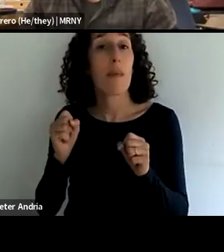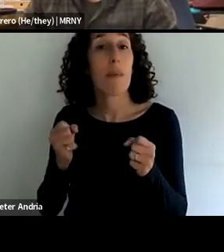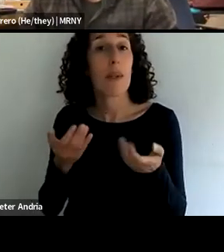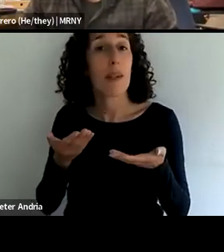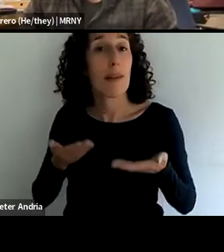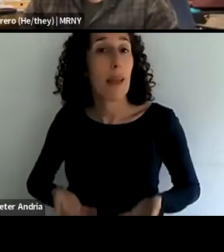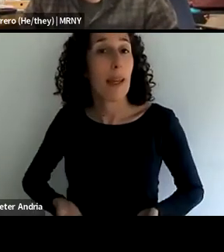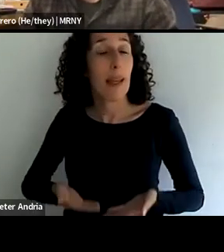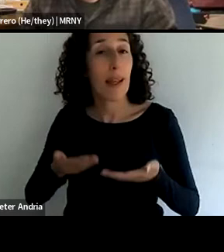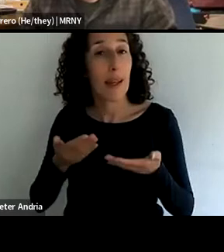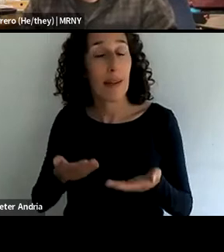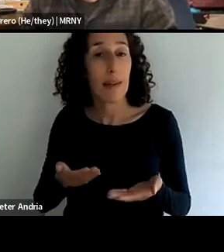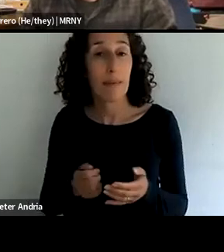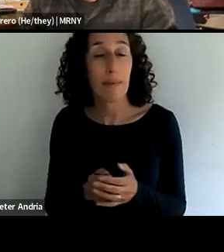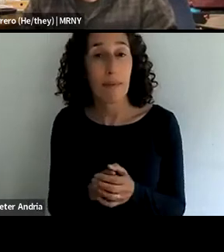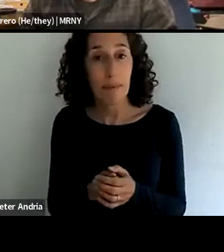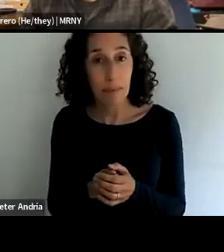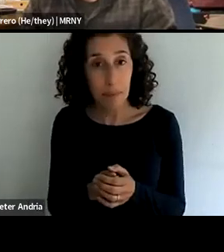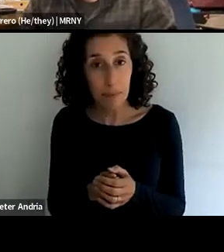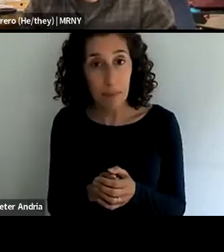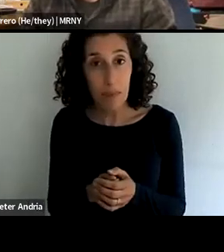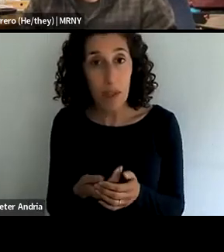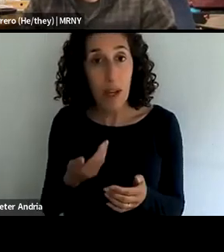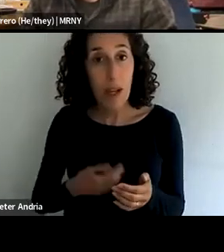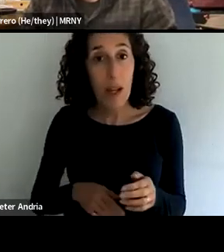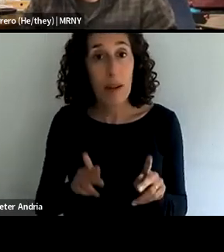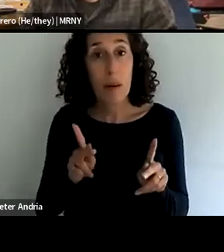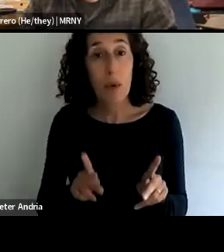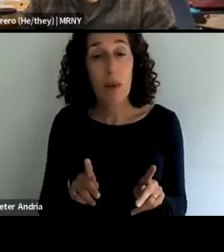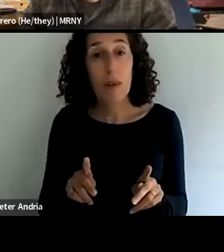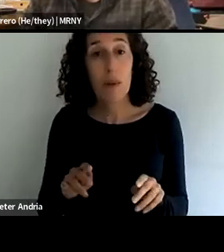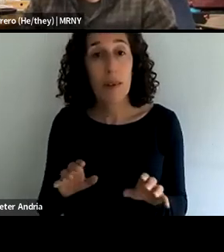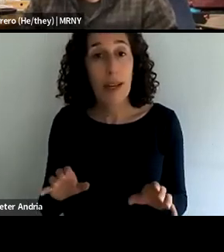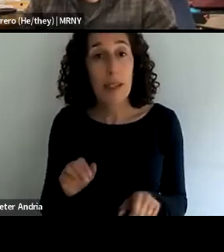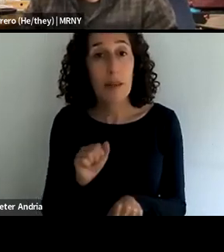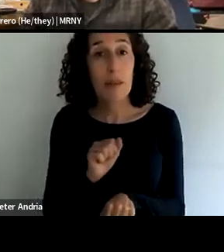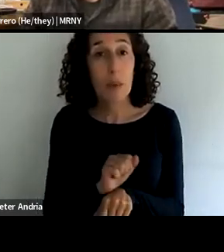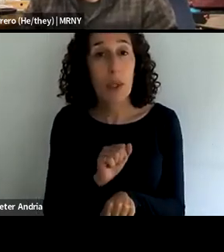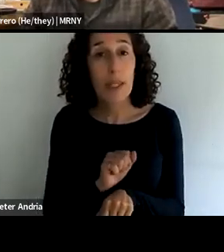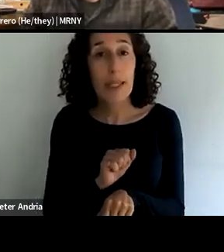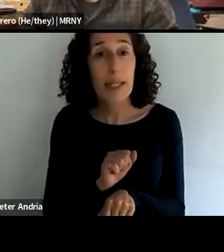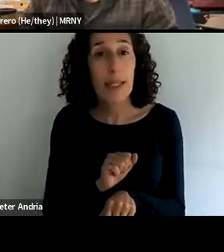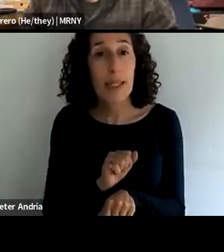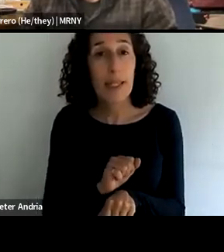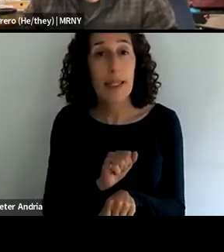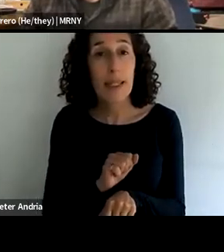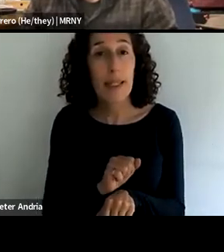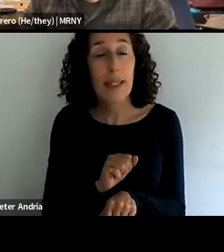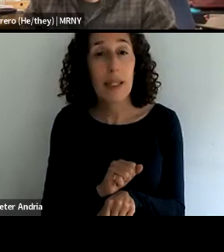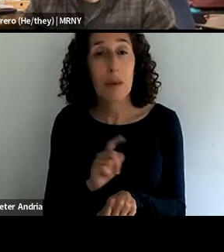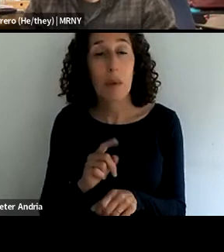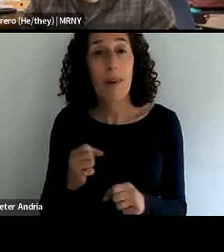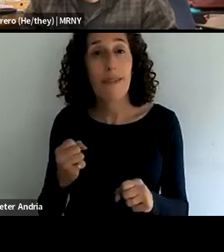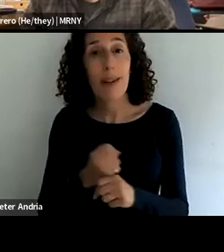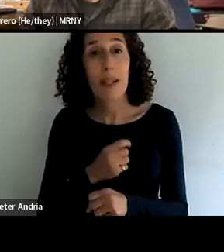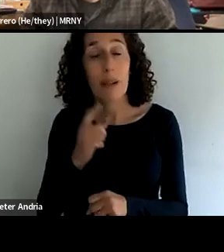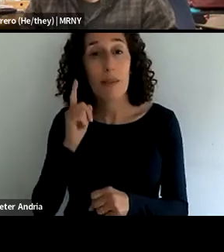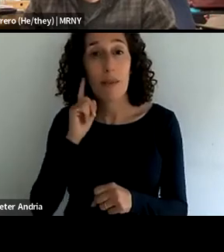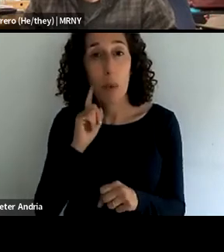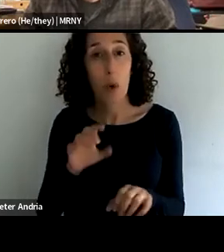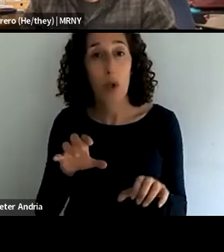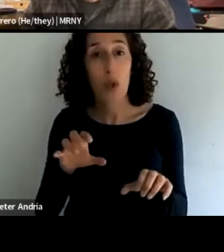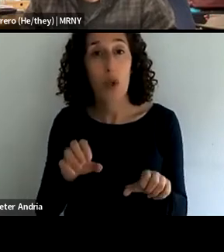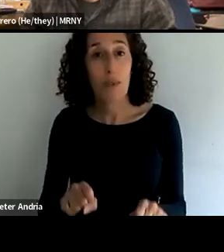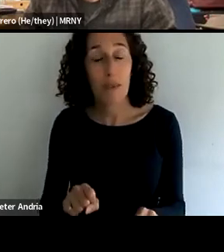of my mind is somebody who is like actively working in a business where we are fighting for turf, so that